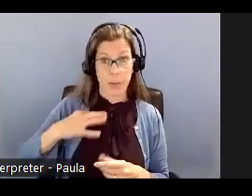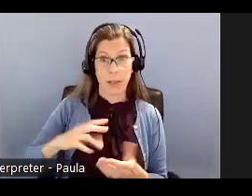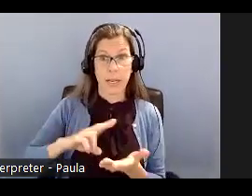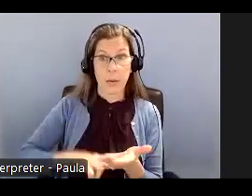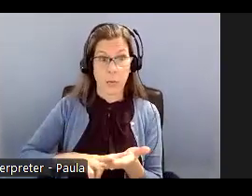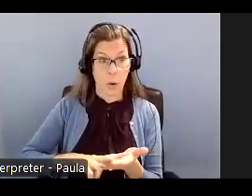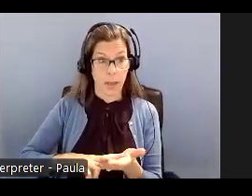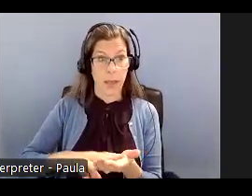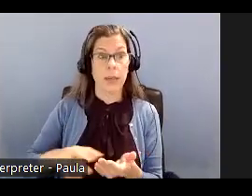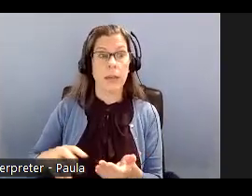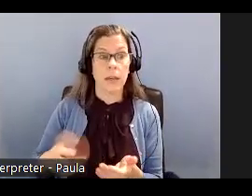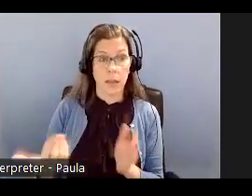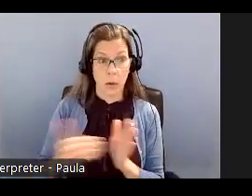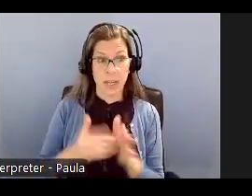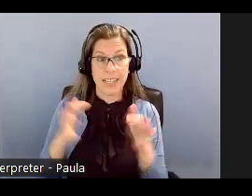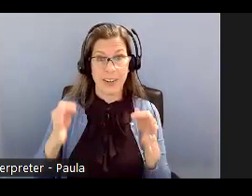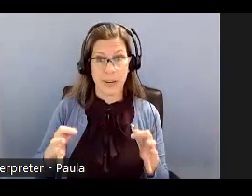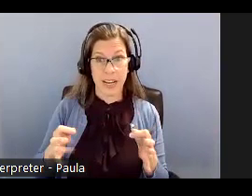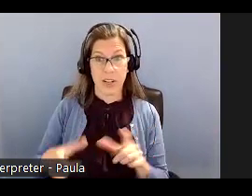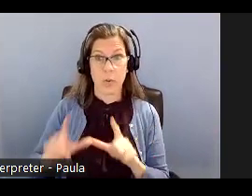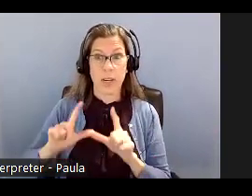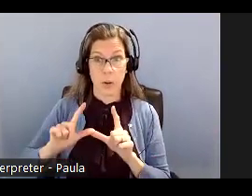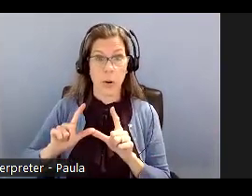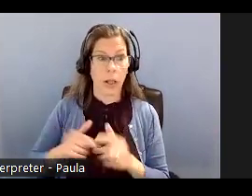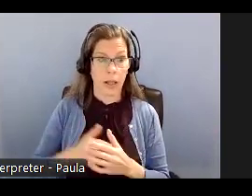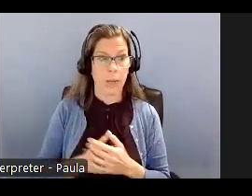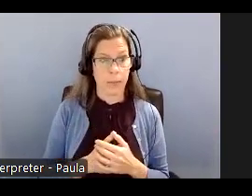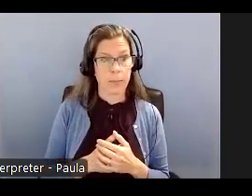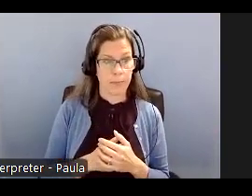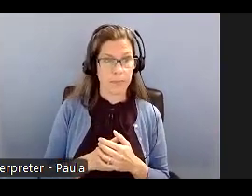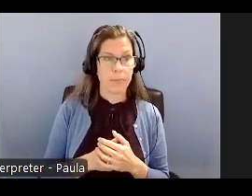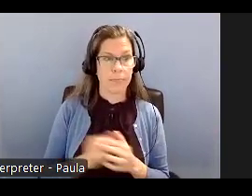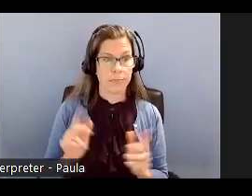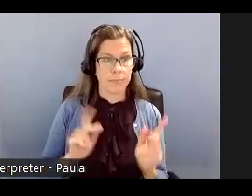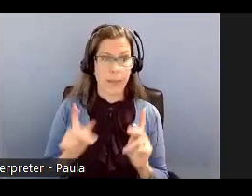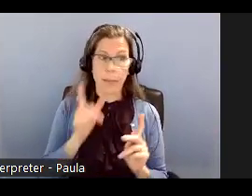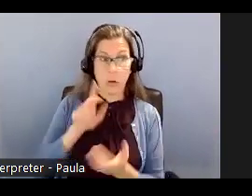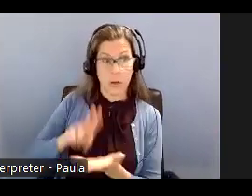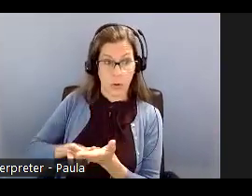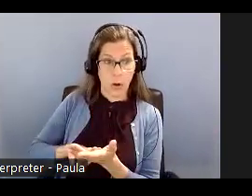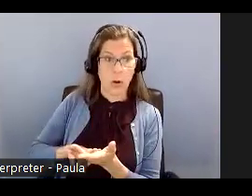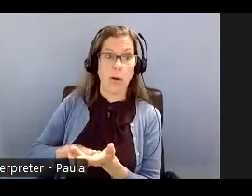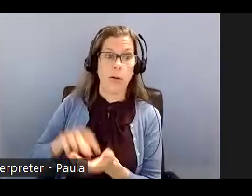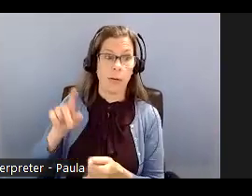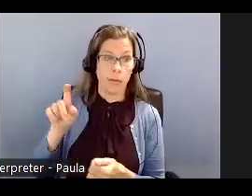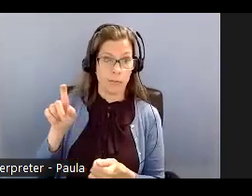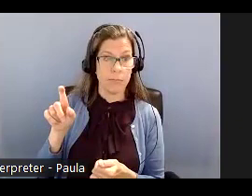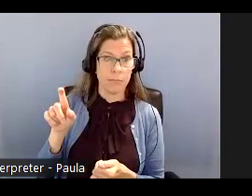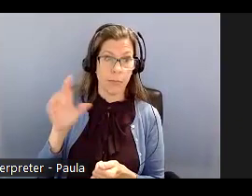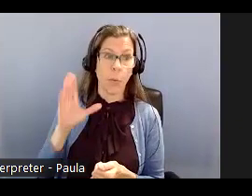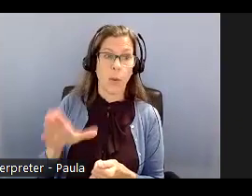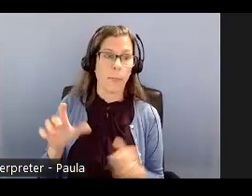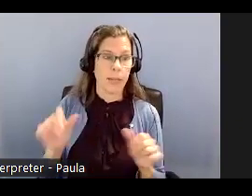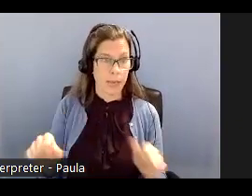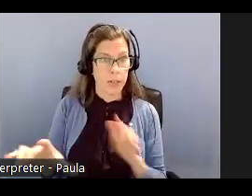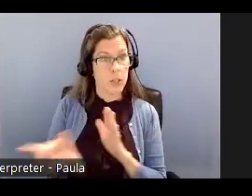enrollment, redeterminations, and renewals. Enrollees Enrollees will be